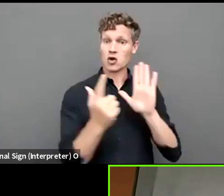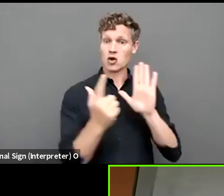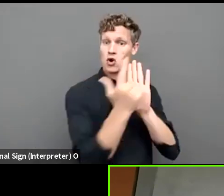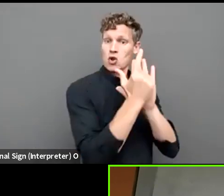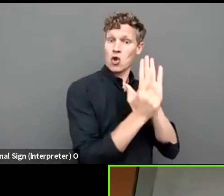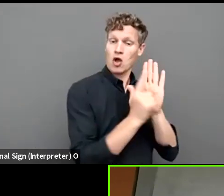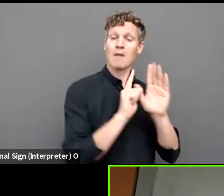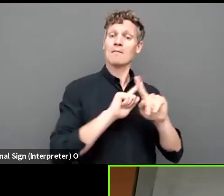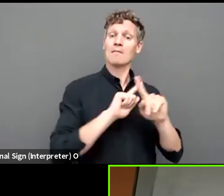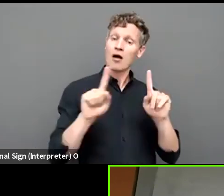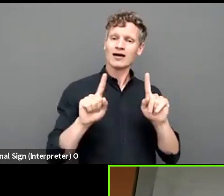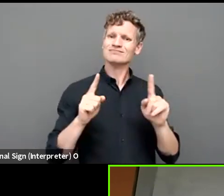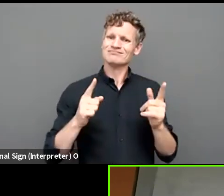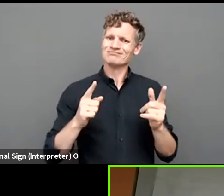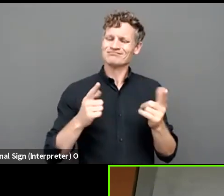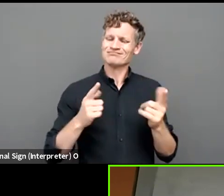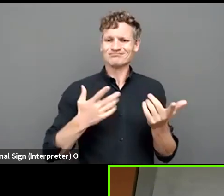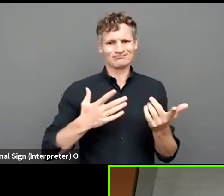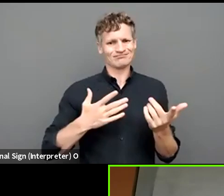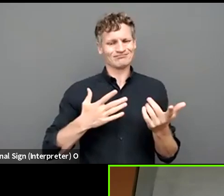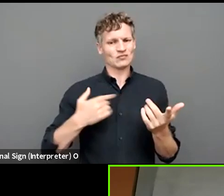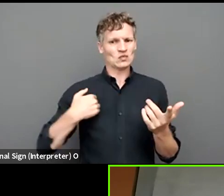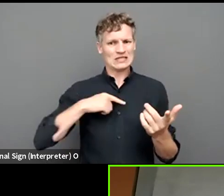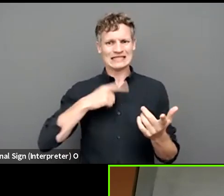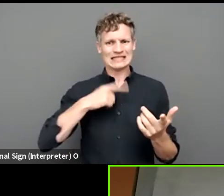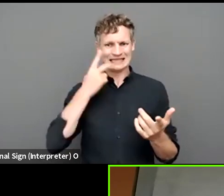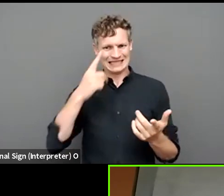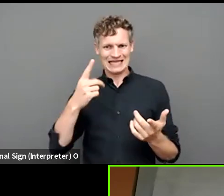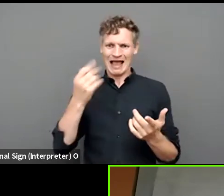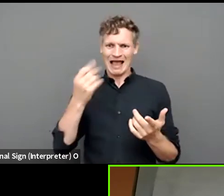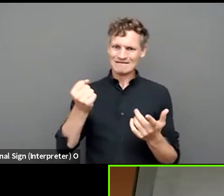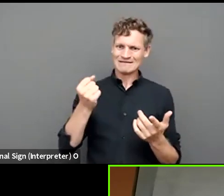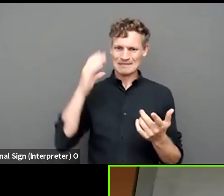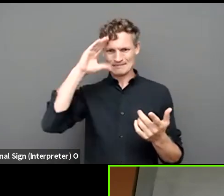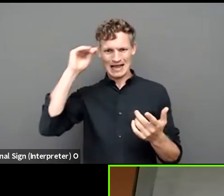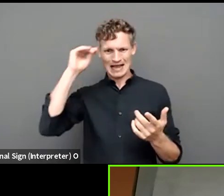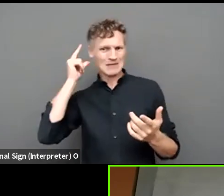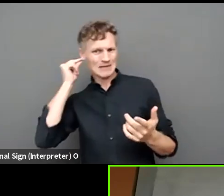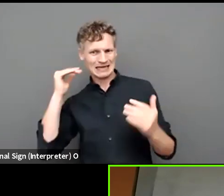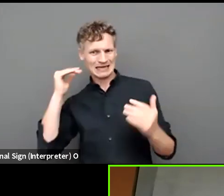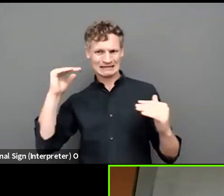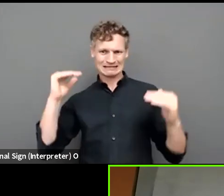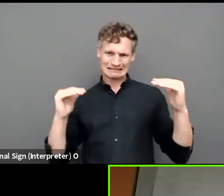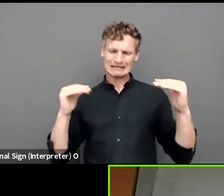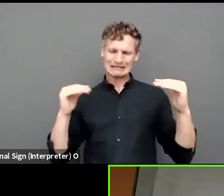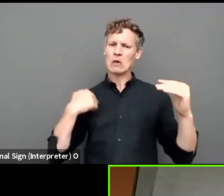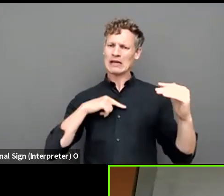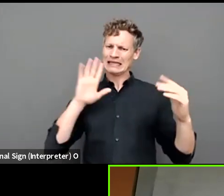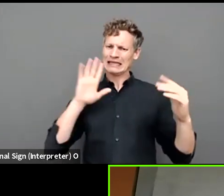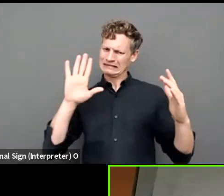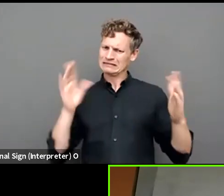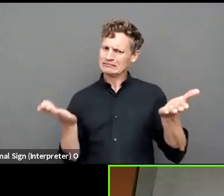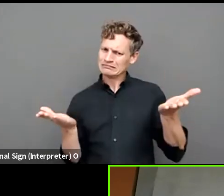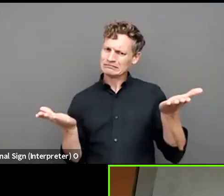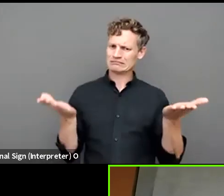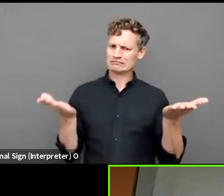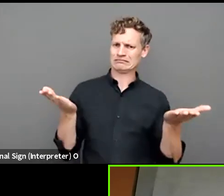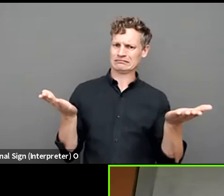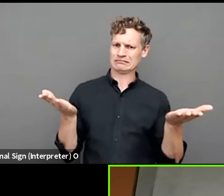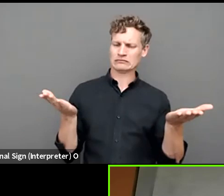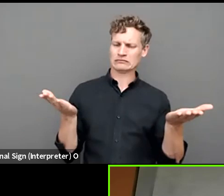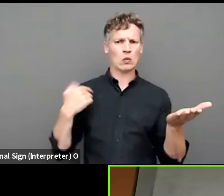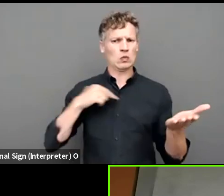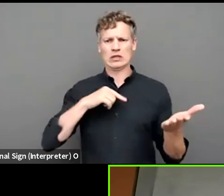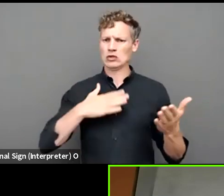adjust where we see that there are discrepancies, because we simply do not want there to be that pay gap. And